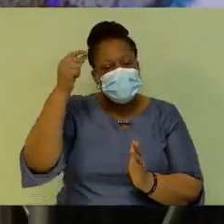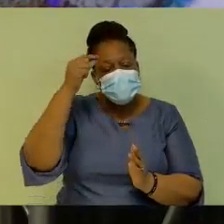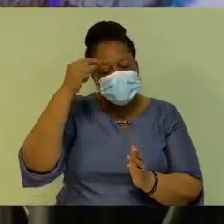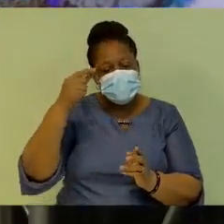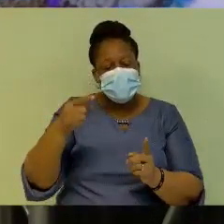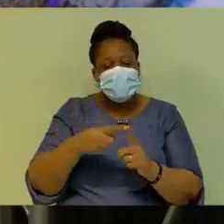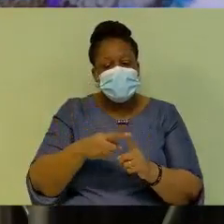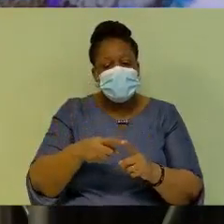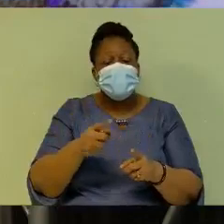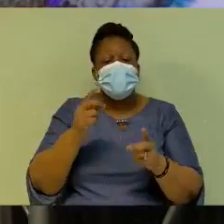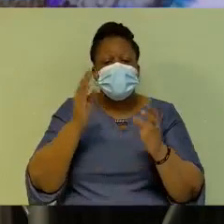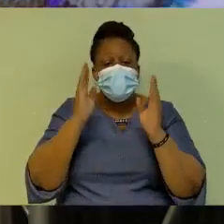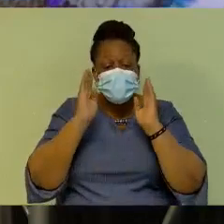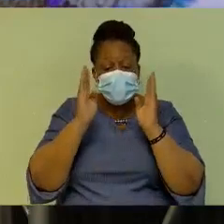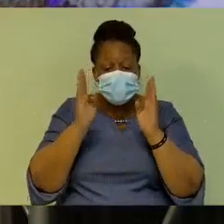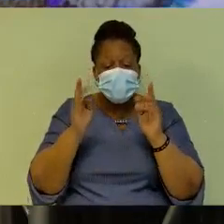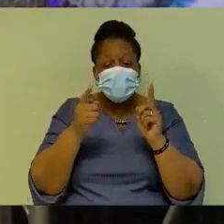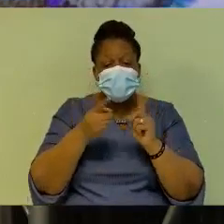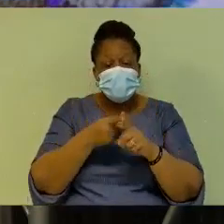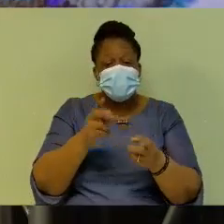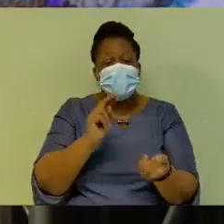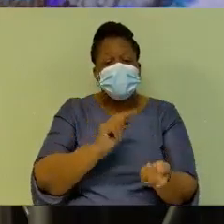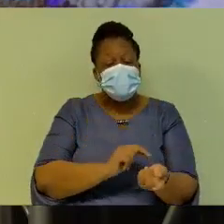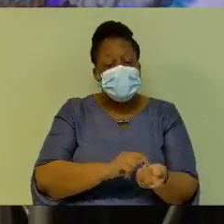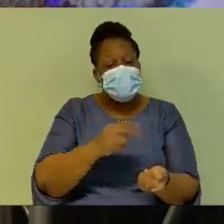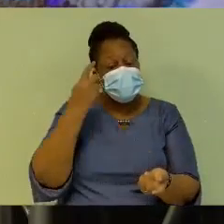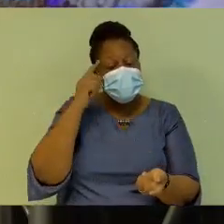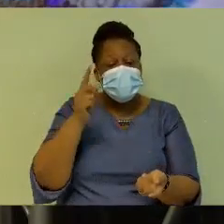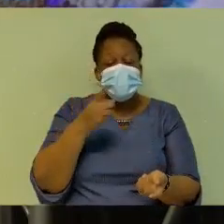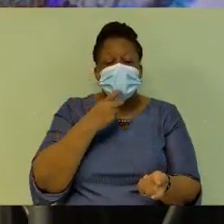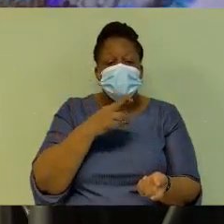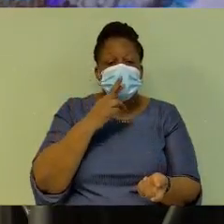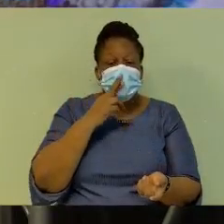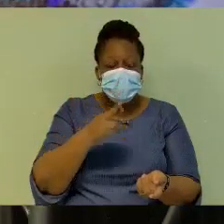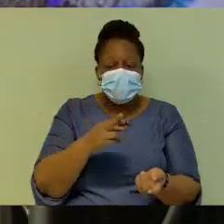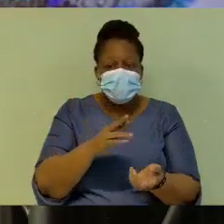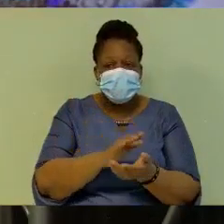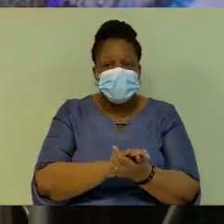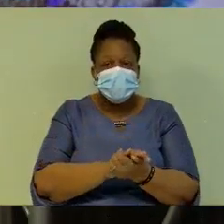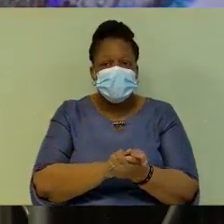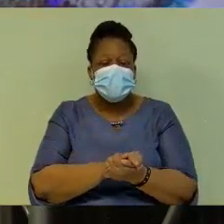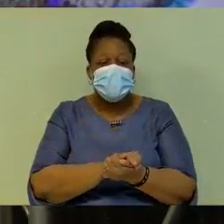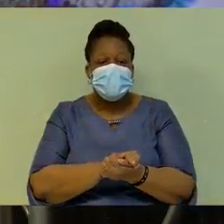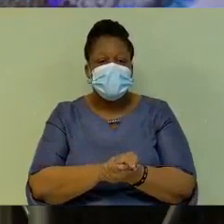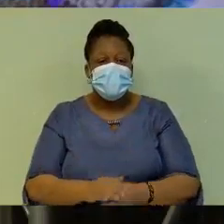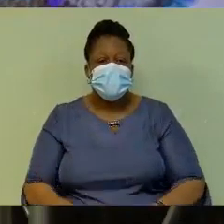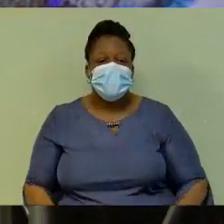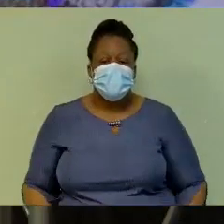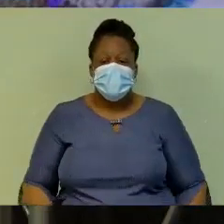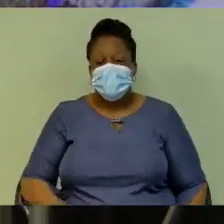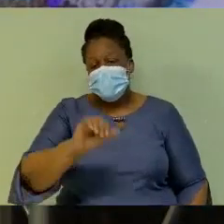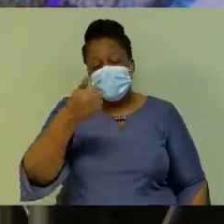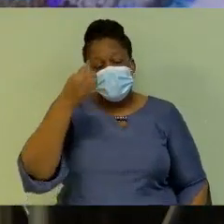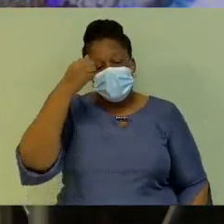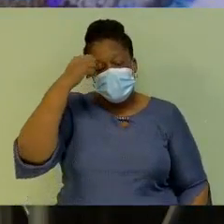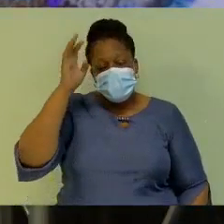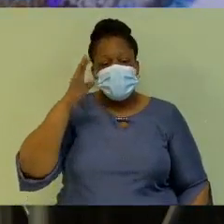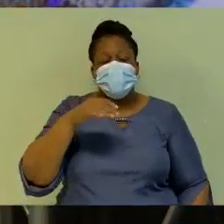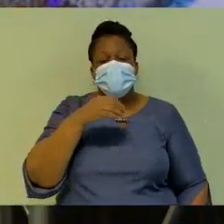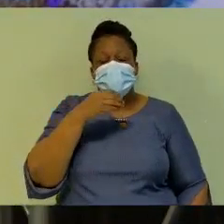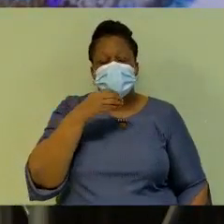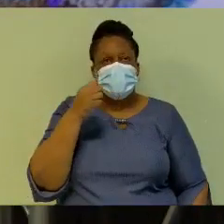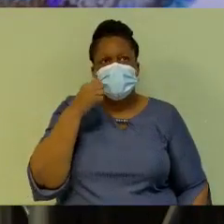recognize nurses for who they are. Annette Kennedy, president of ICN, states, and I quote, "Together as nurses, we